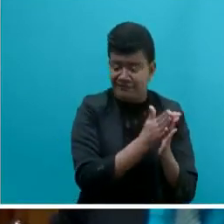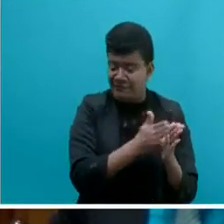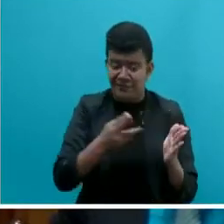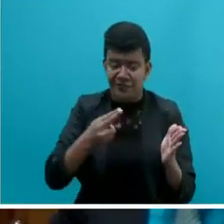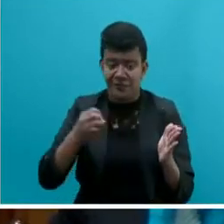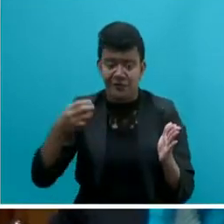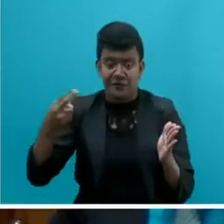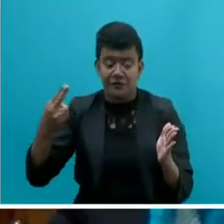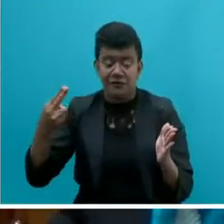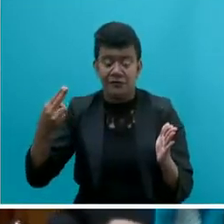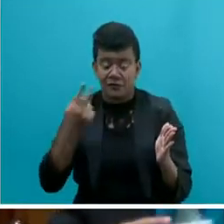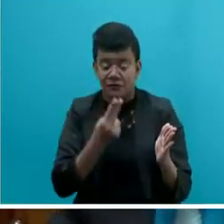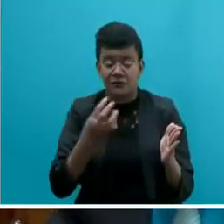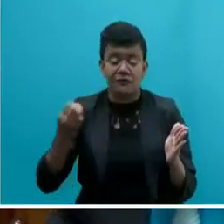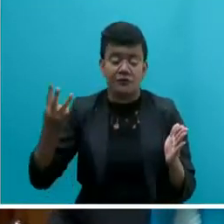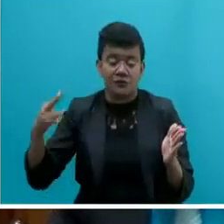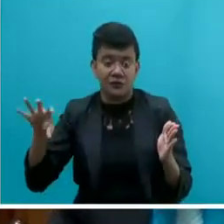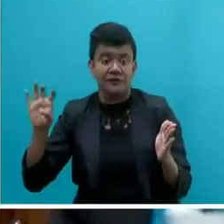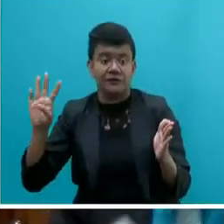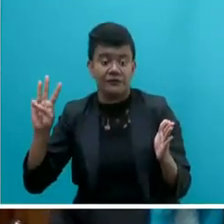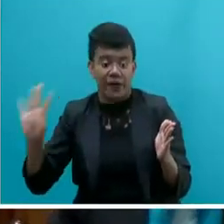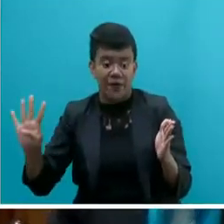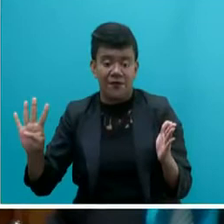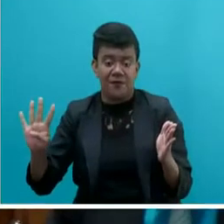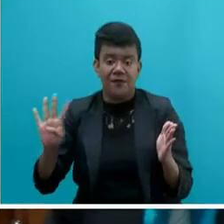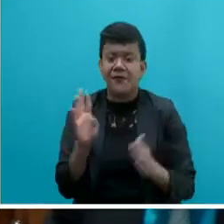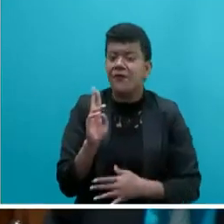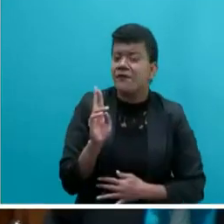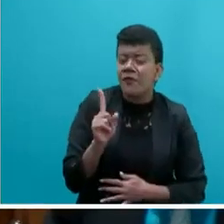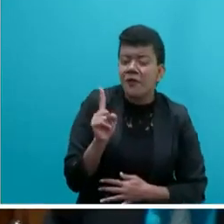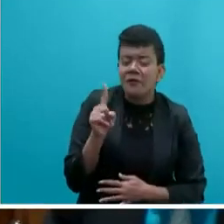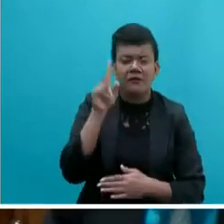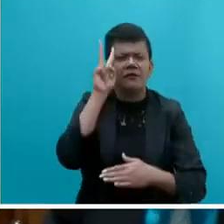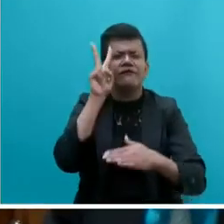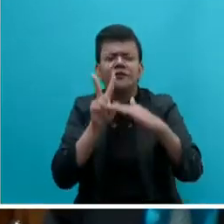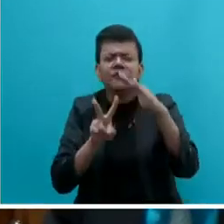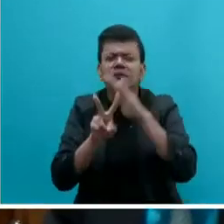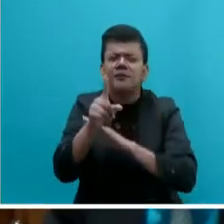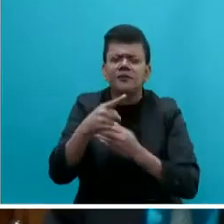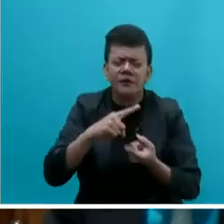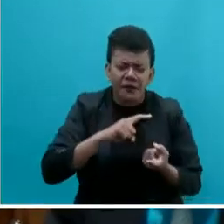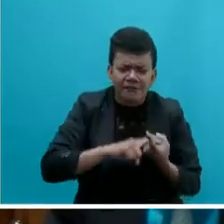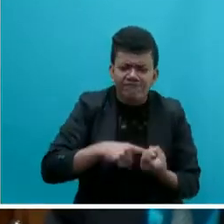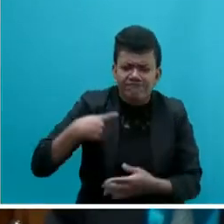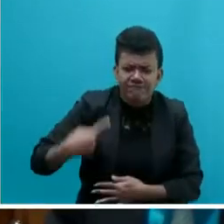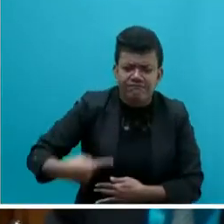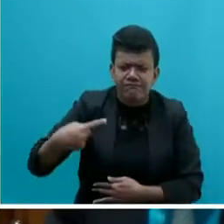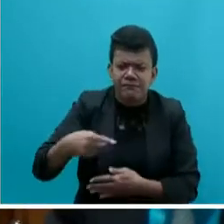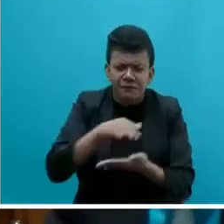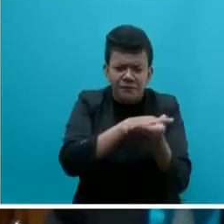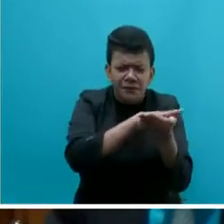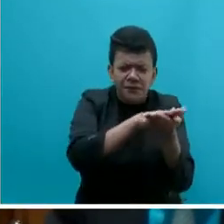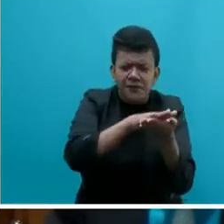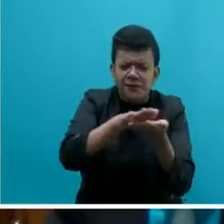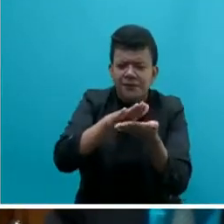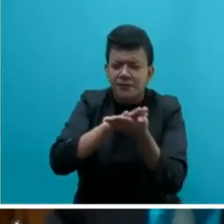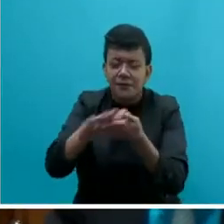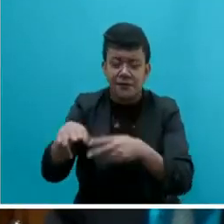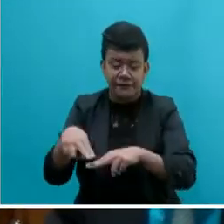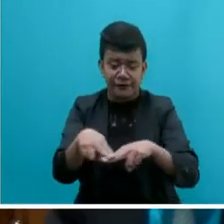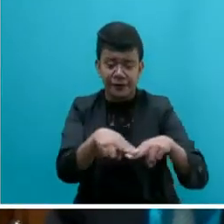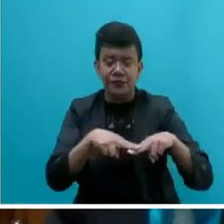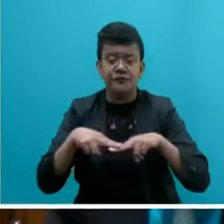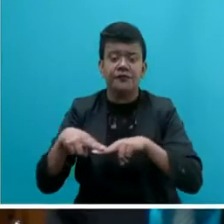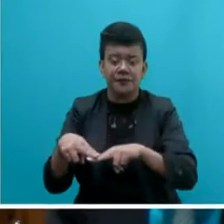healthy environment and sustainable waterways management for sustainable and resilient Fiji. Honourable Speaker, our vision of clean,